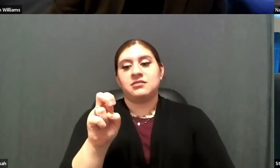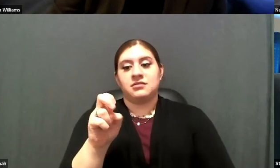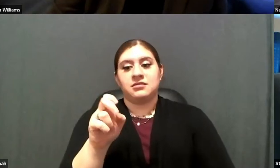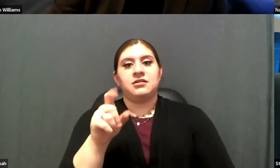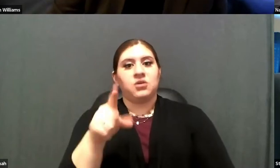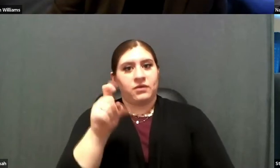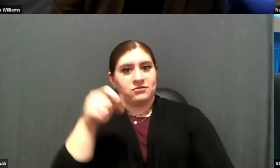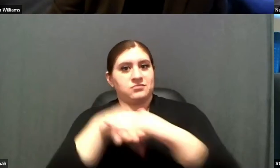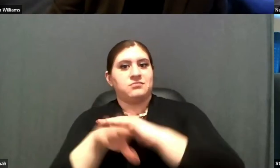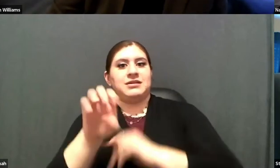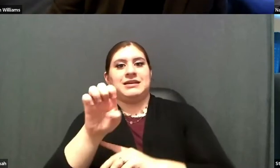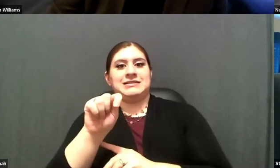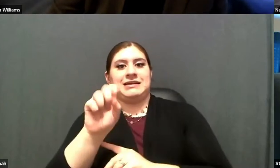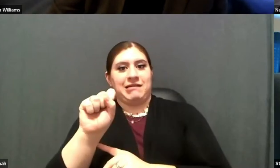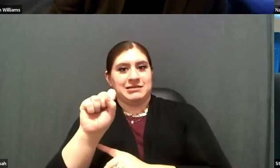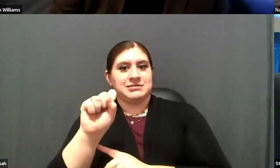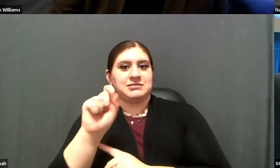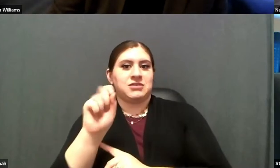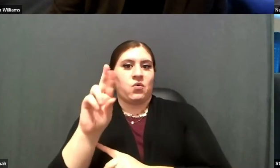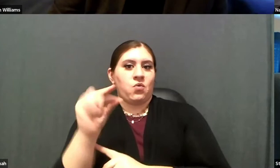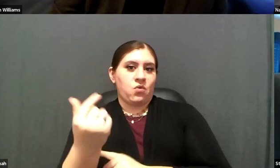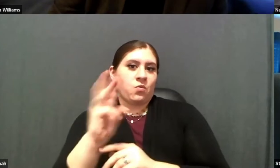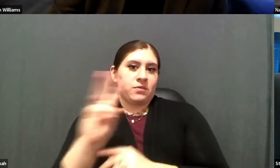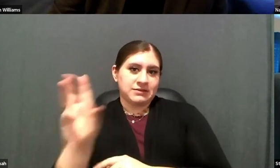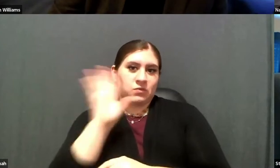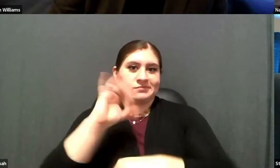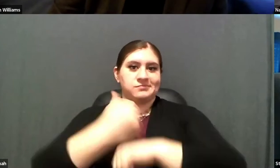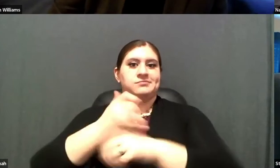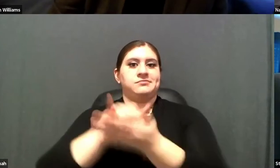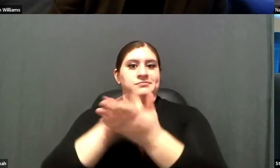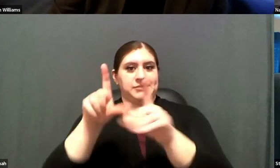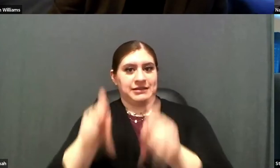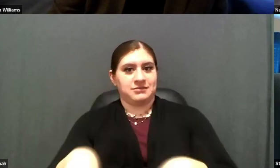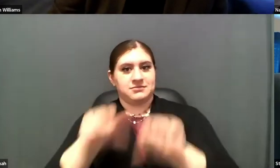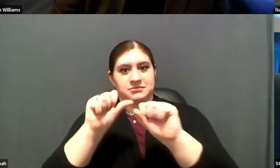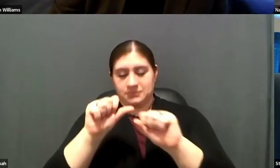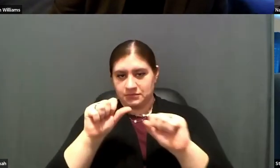go onto the ets.org website and set up your GRE and take that test.